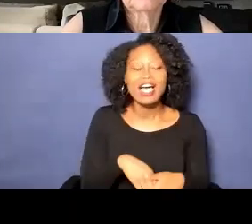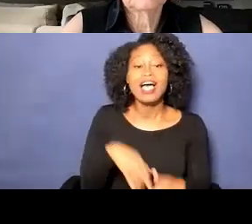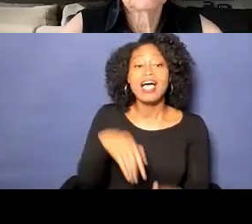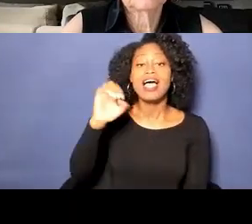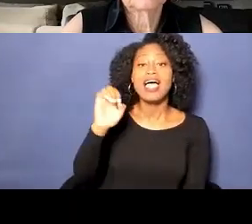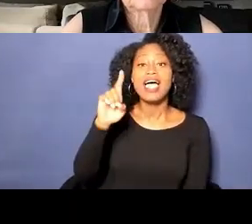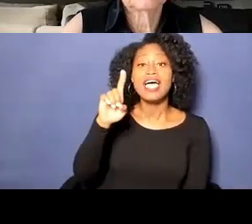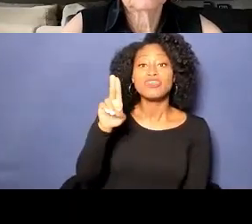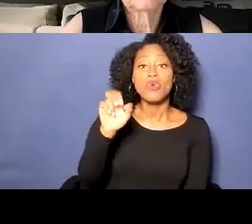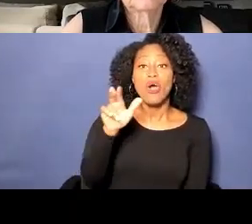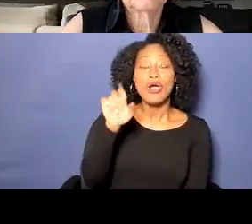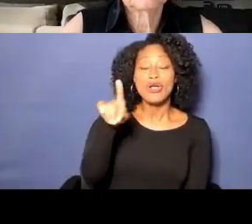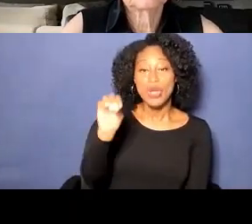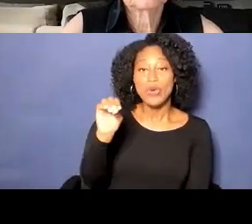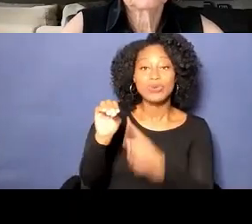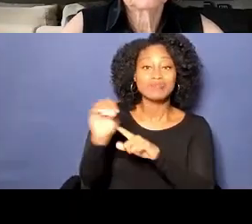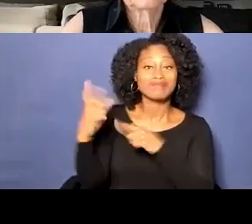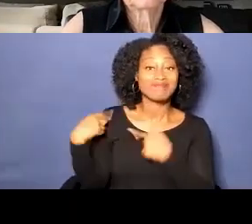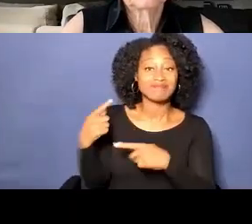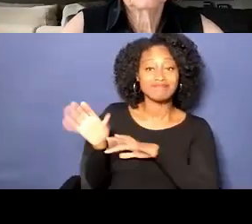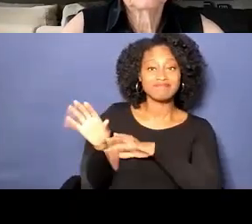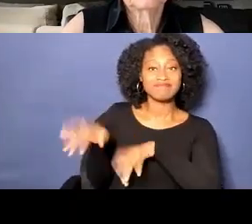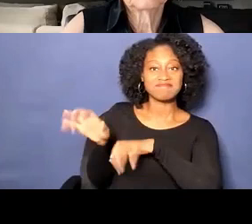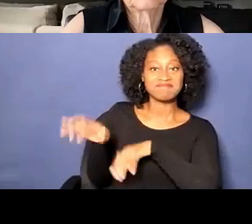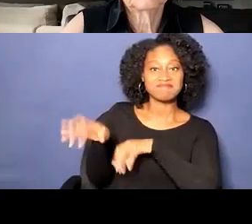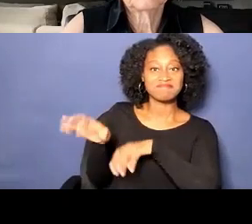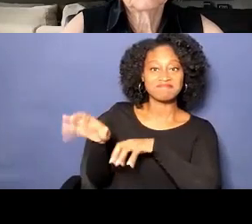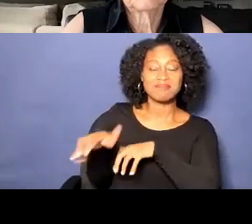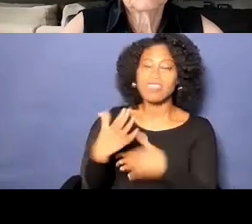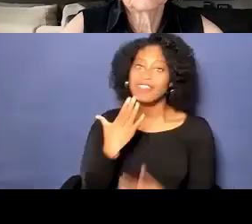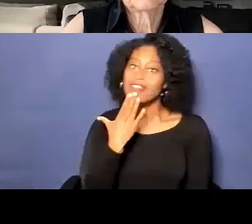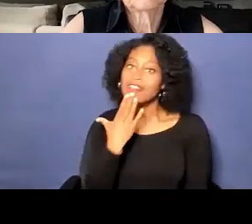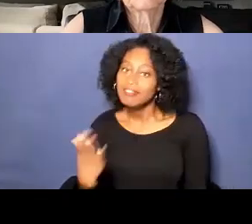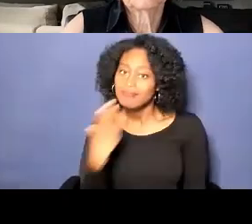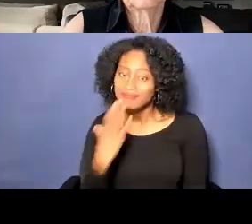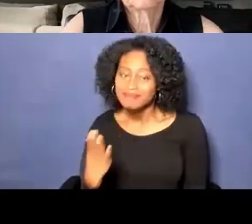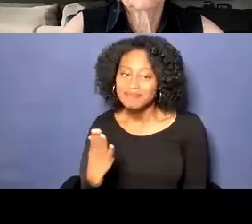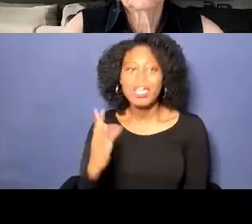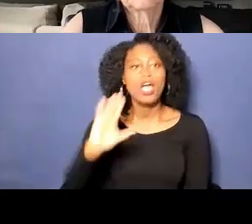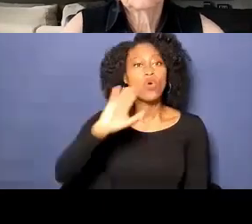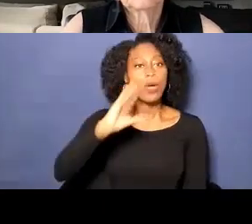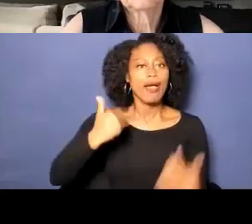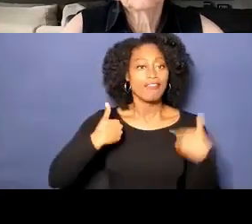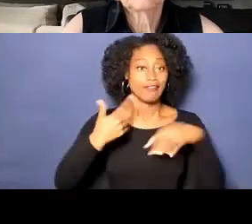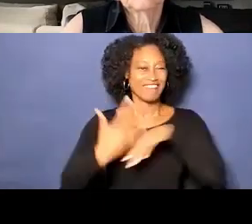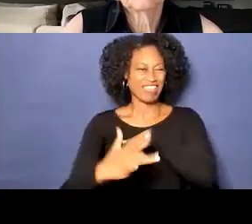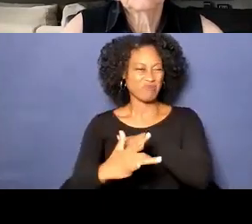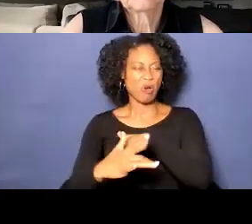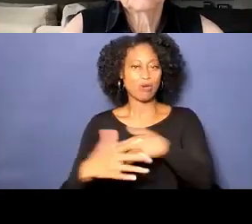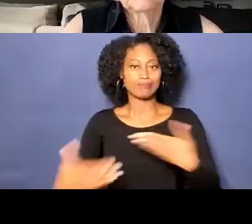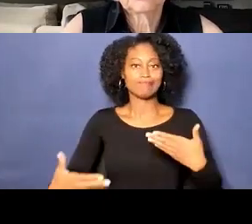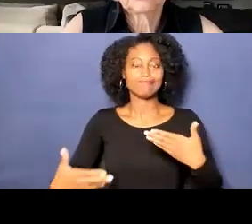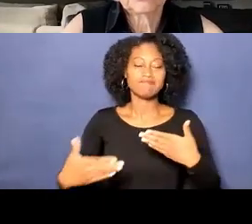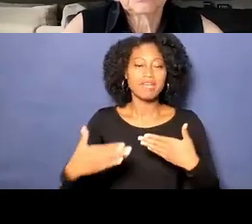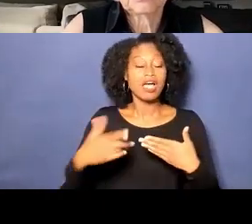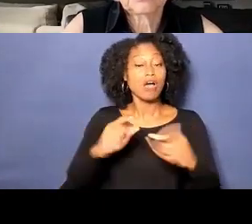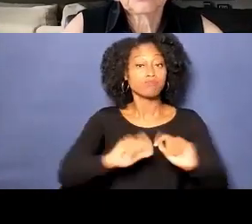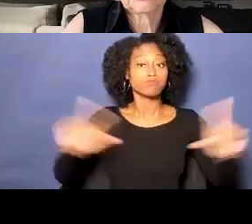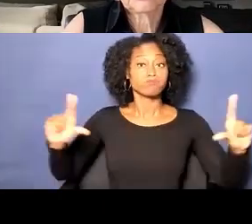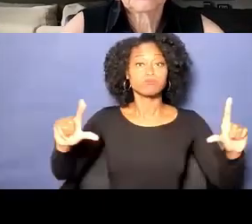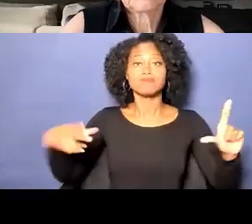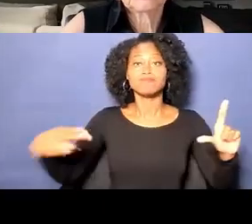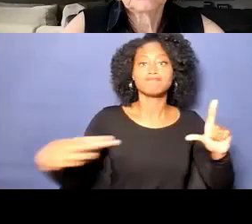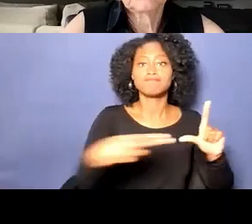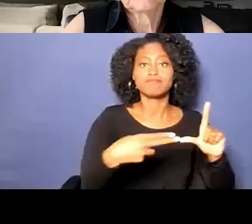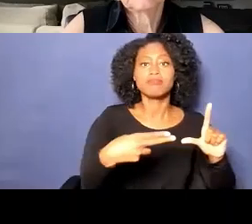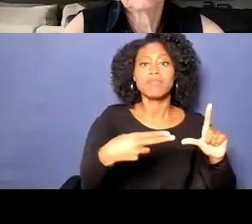been doing the closed captioning. We will have available that closed captioning